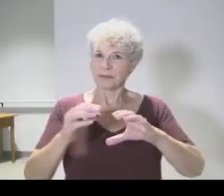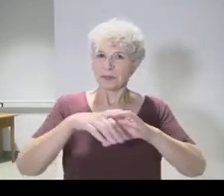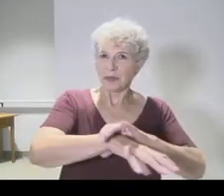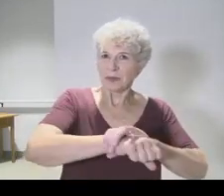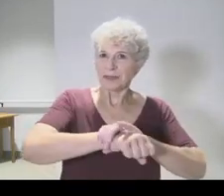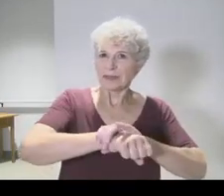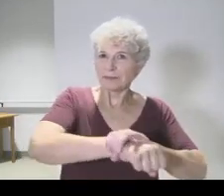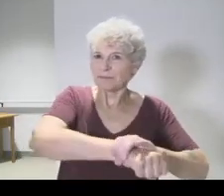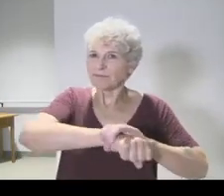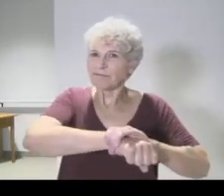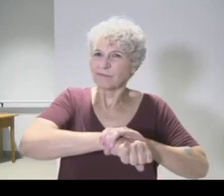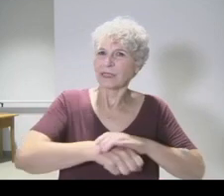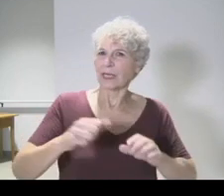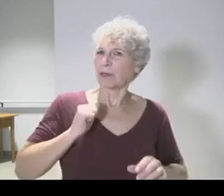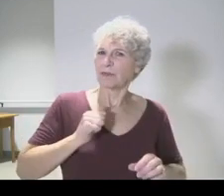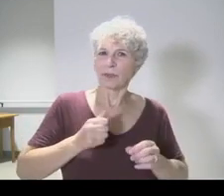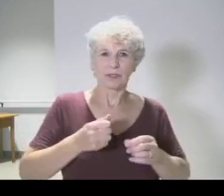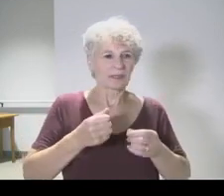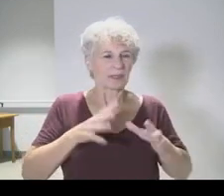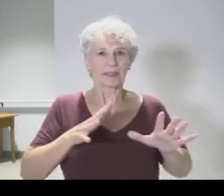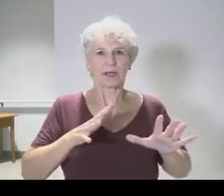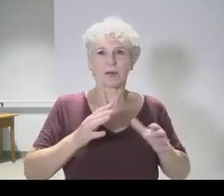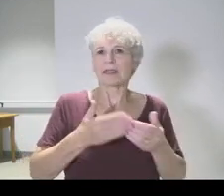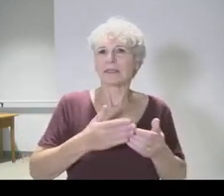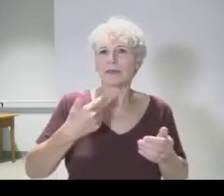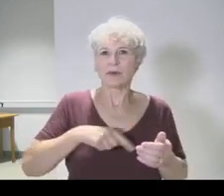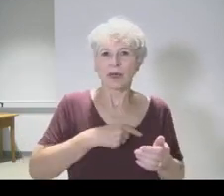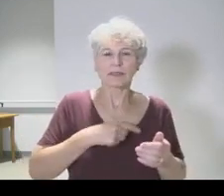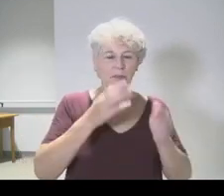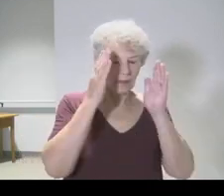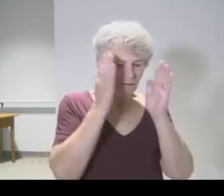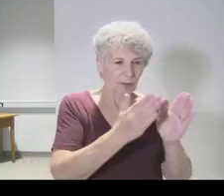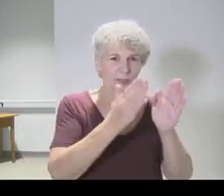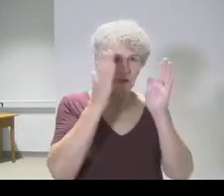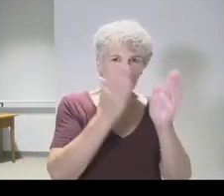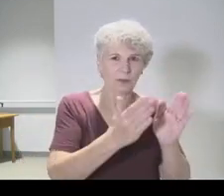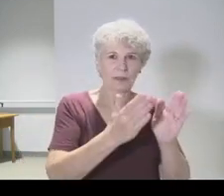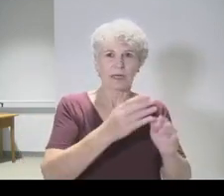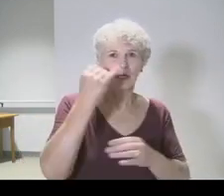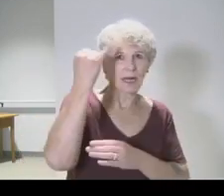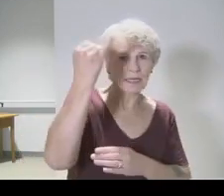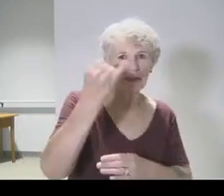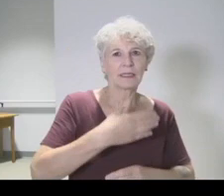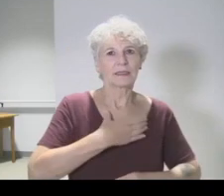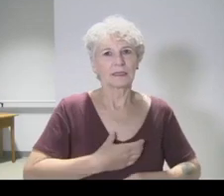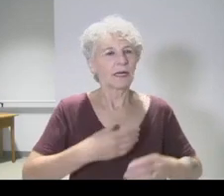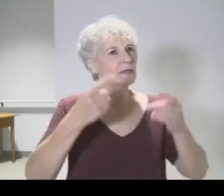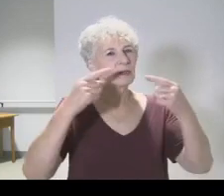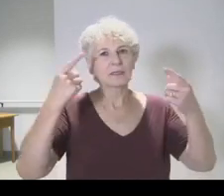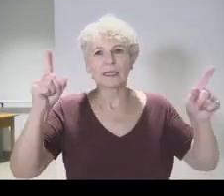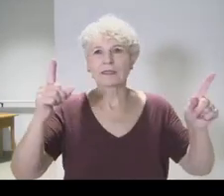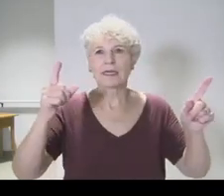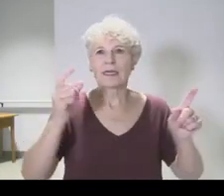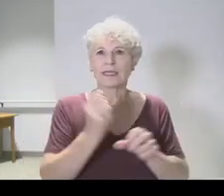to let go, it's so easy for us to get so focused on an idea, a desire, or a success that